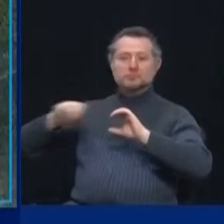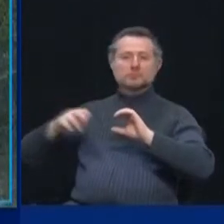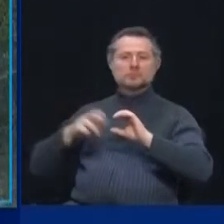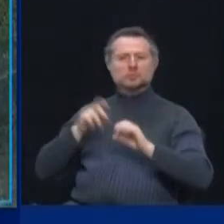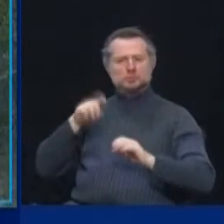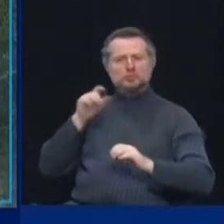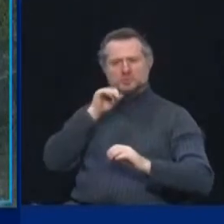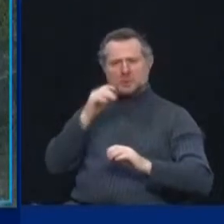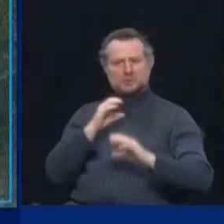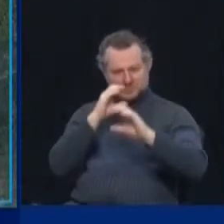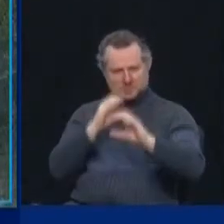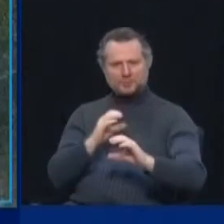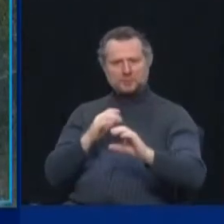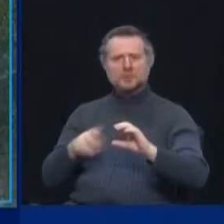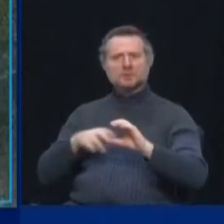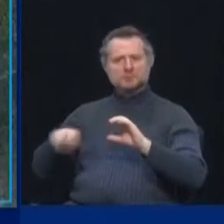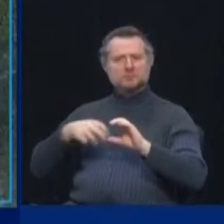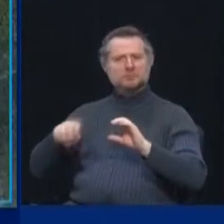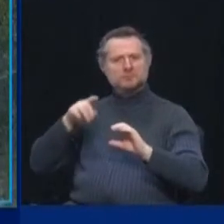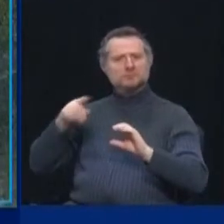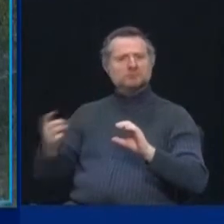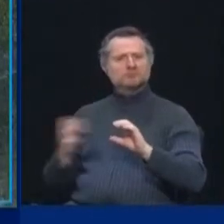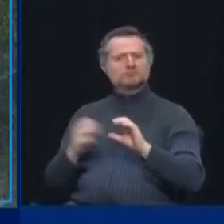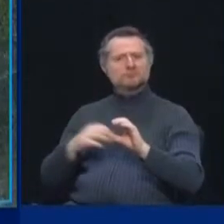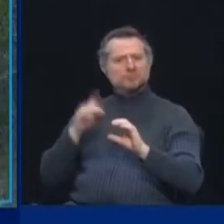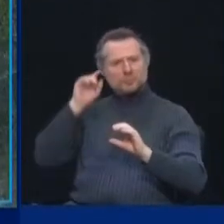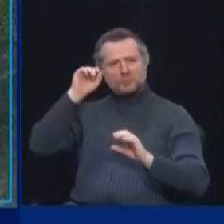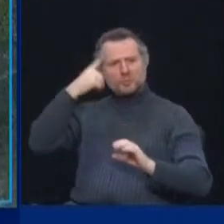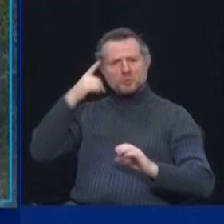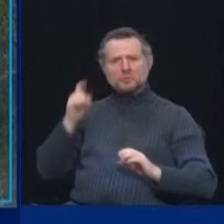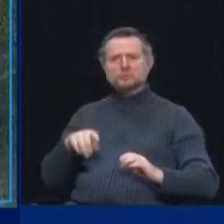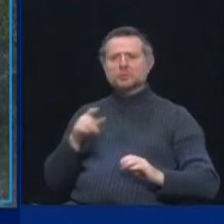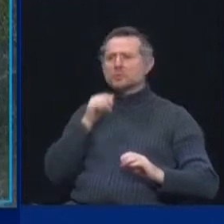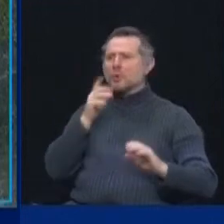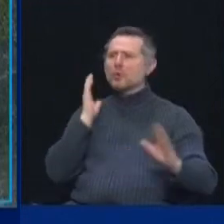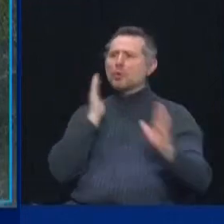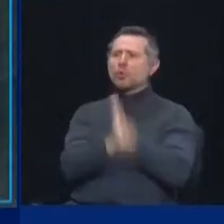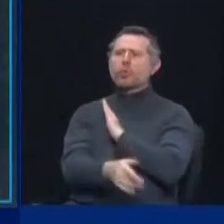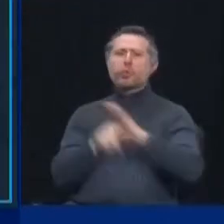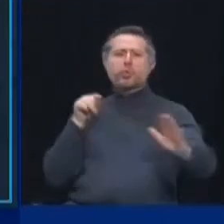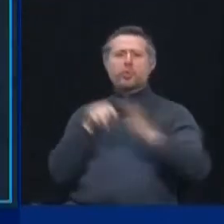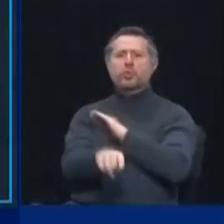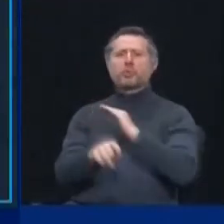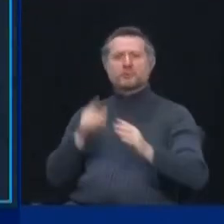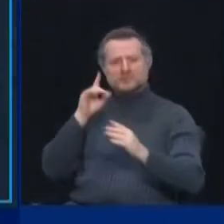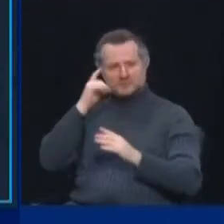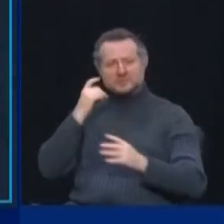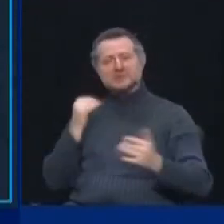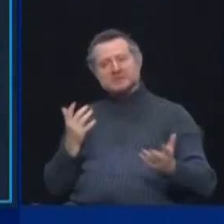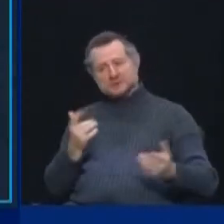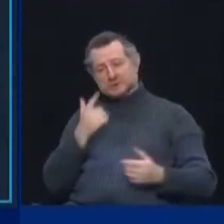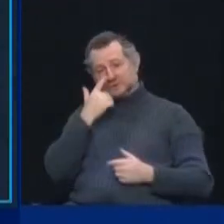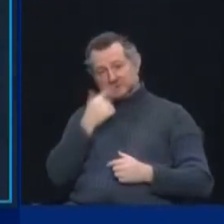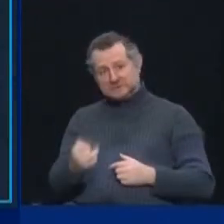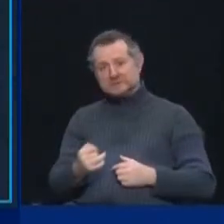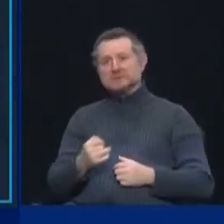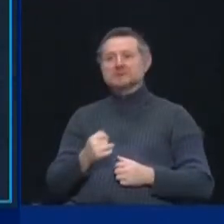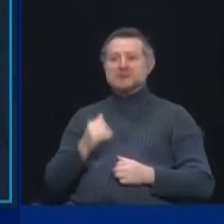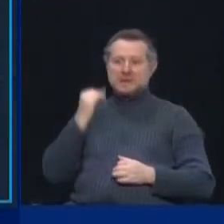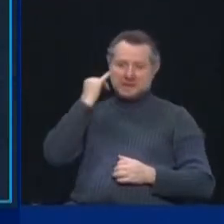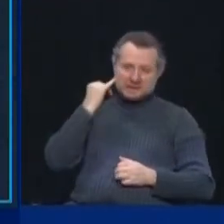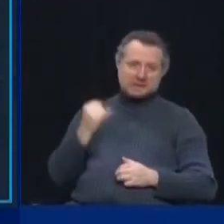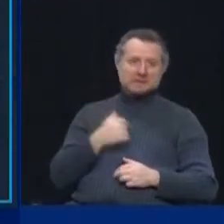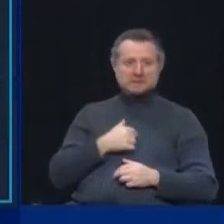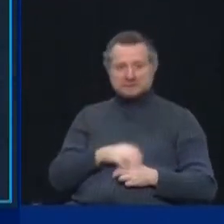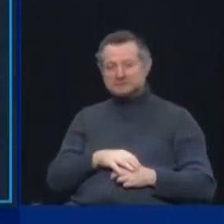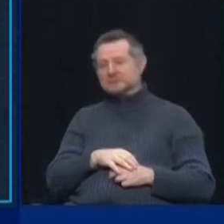stop as it goes through the Bronx? Interesting idea, but this is